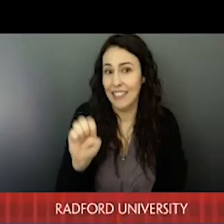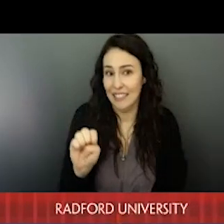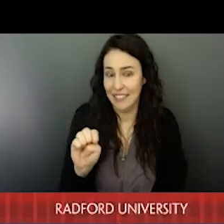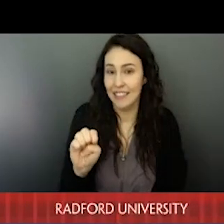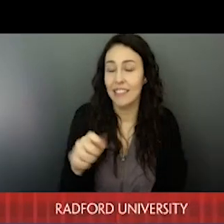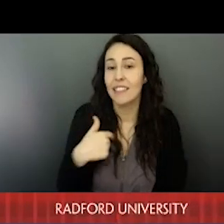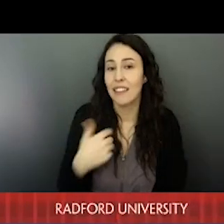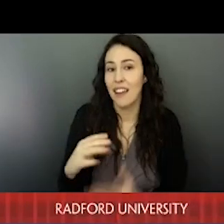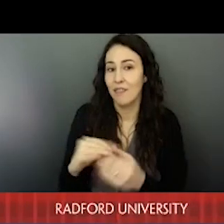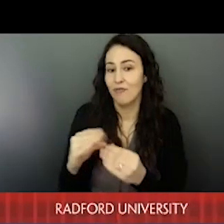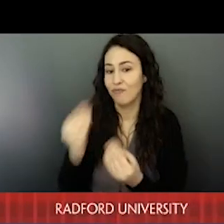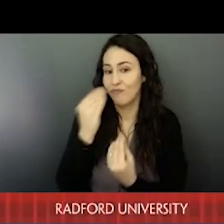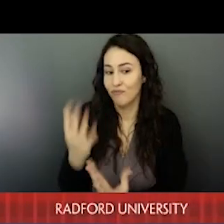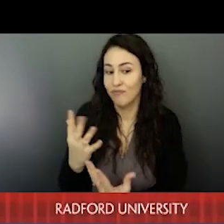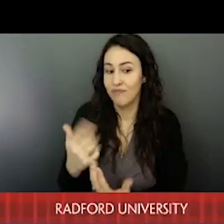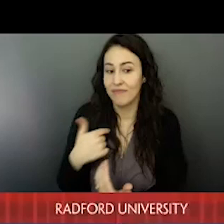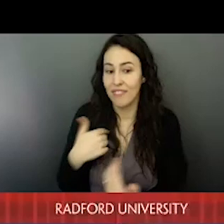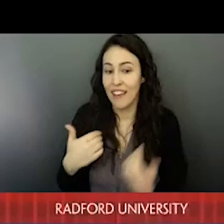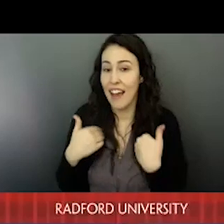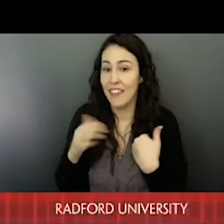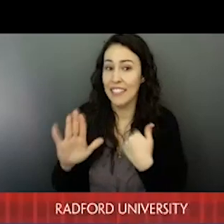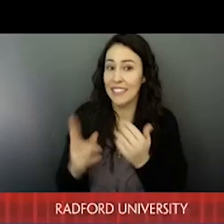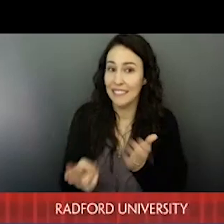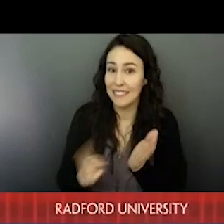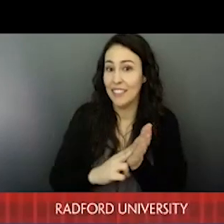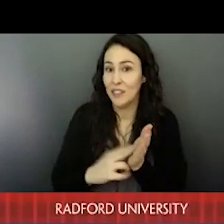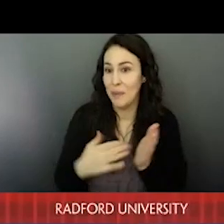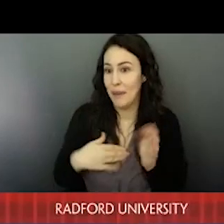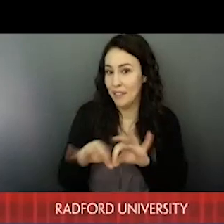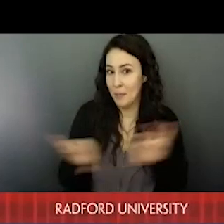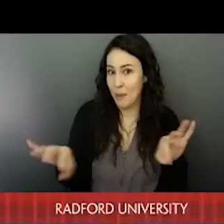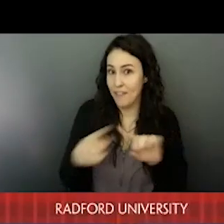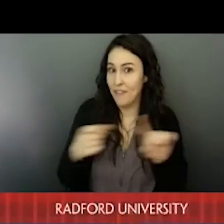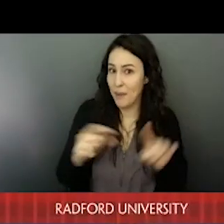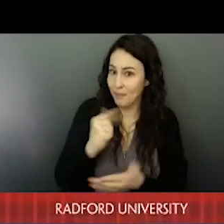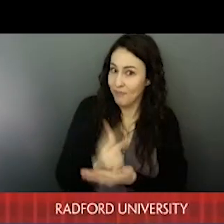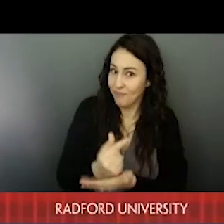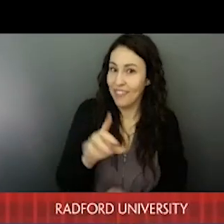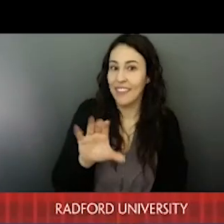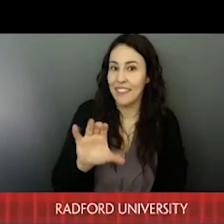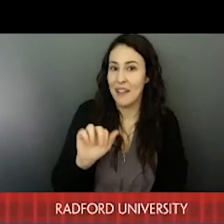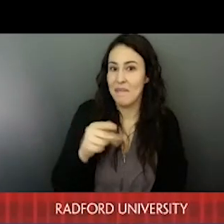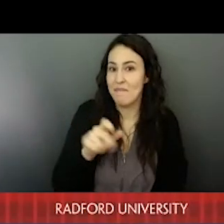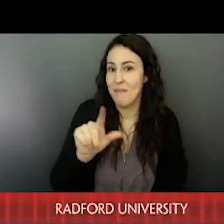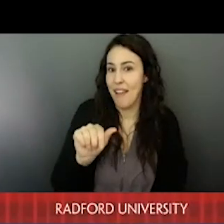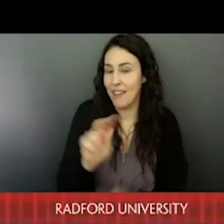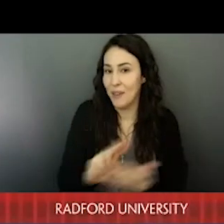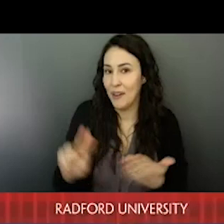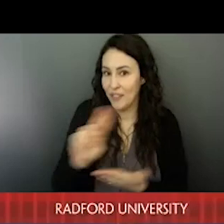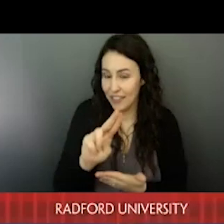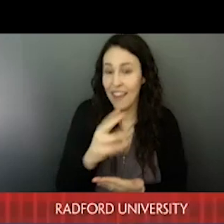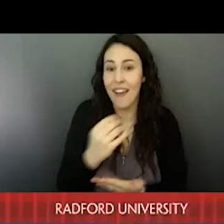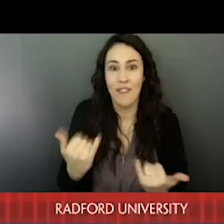have his signature on my diploma as a graduate of Capella University, and he is the current president of